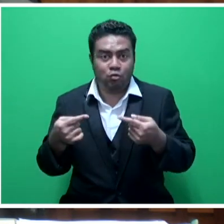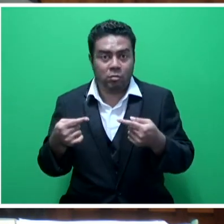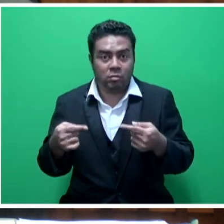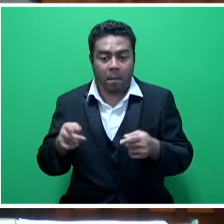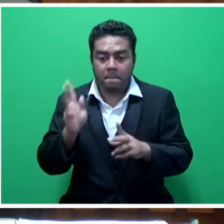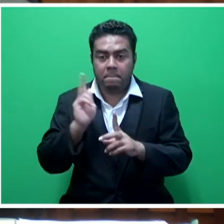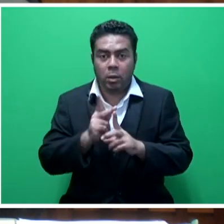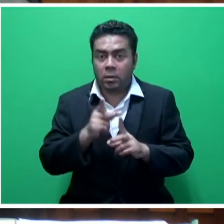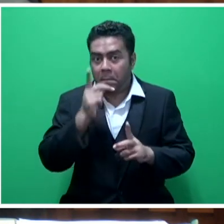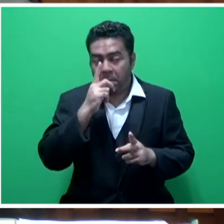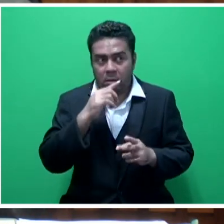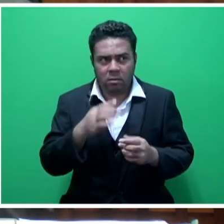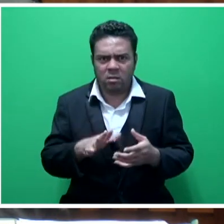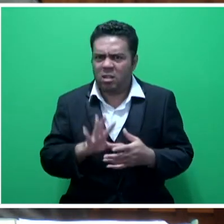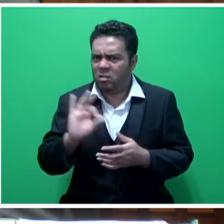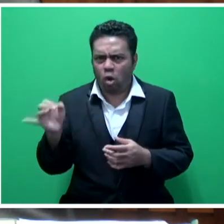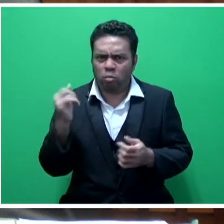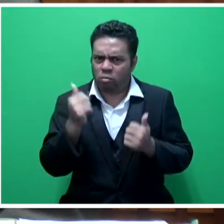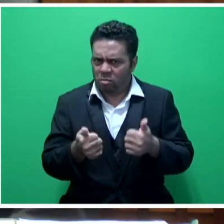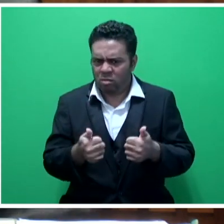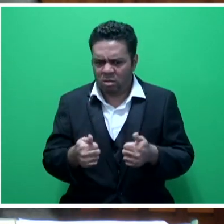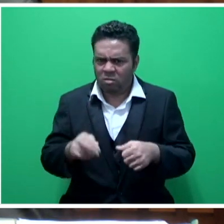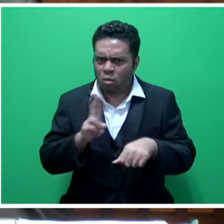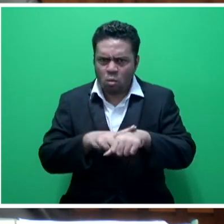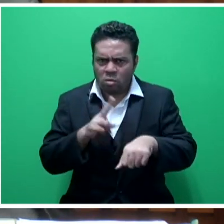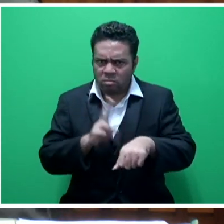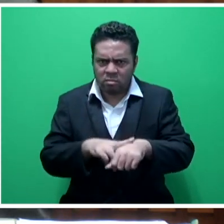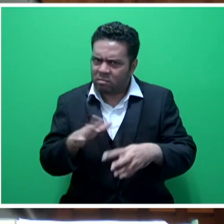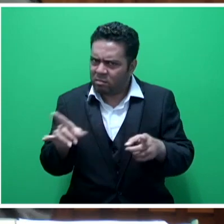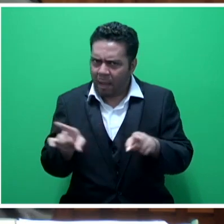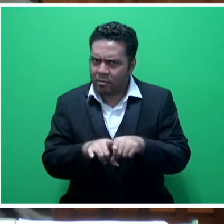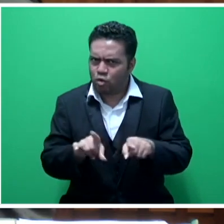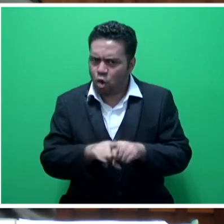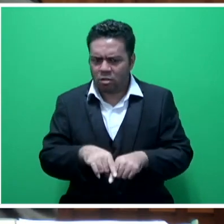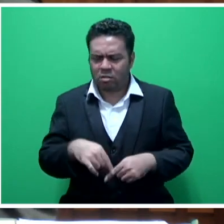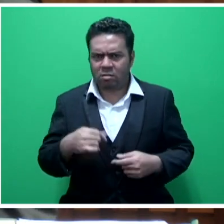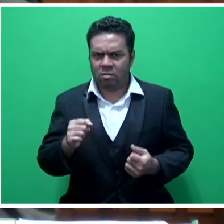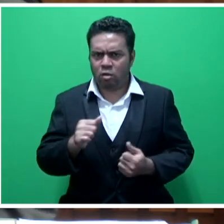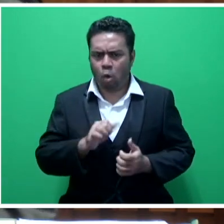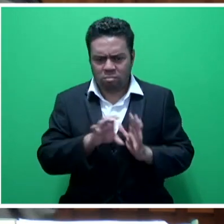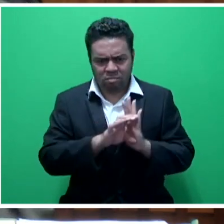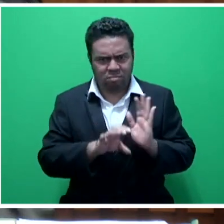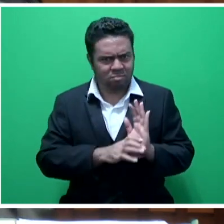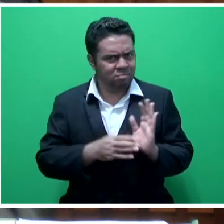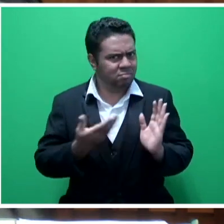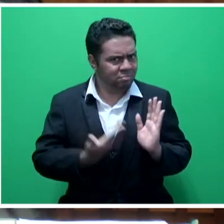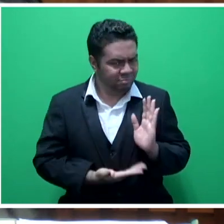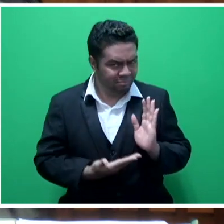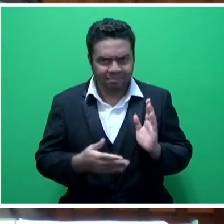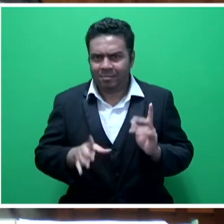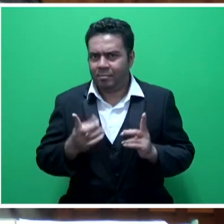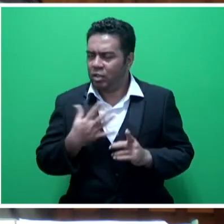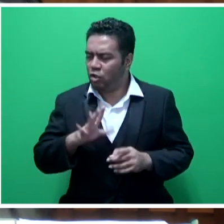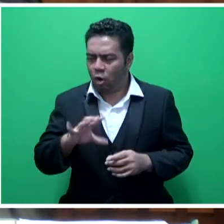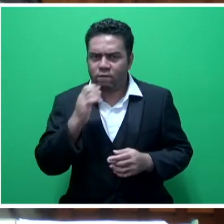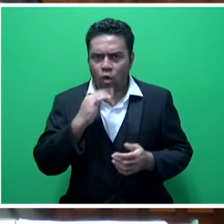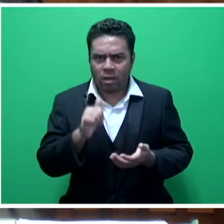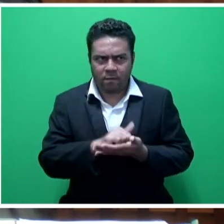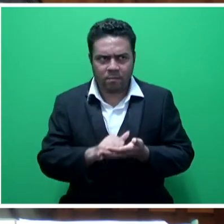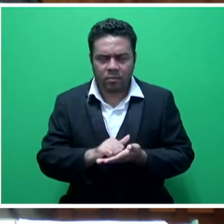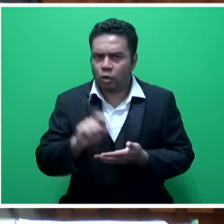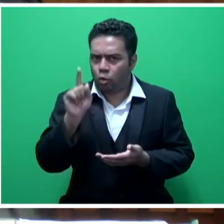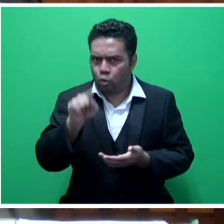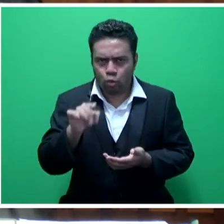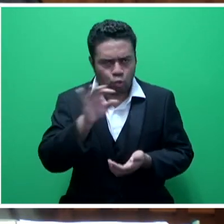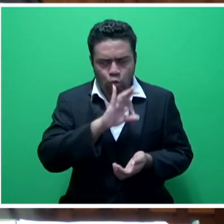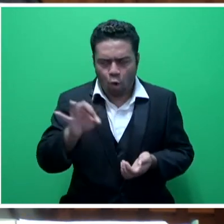politicians. It is malicious. It is unpatriotic, Mr. Speaker, sir. It is unforgivable. And indeed, Mr. Speaker, sir, it should never be